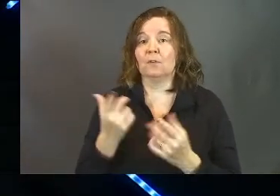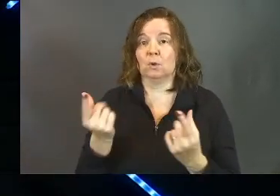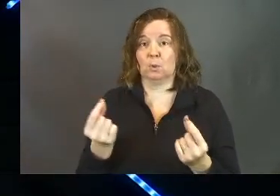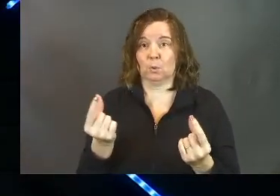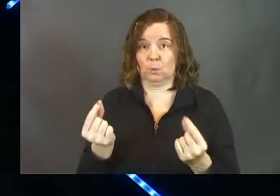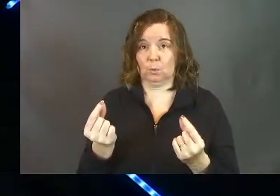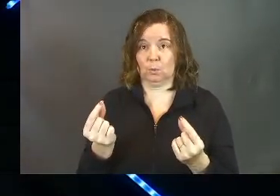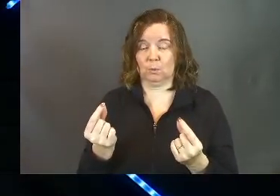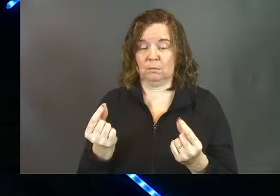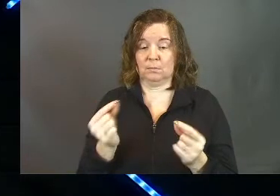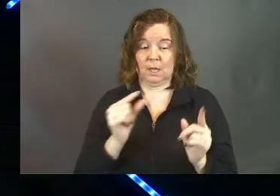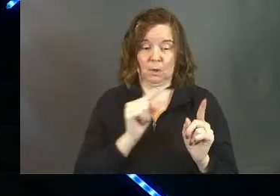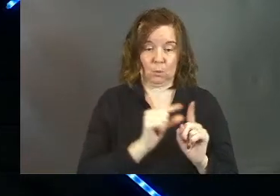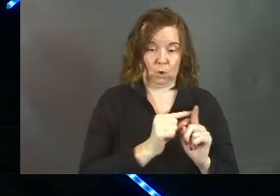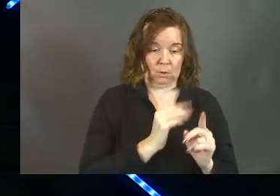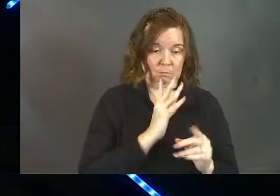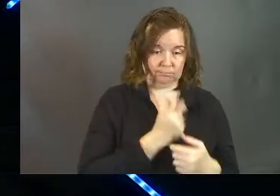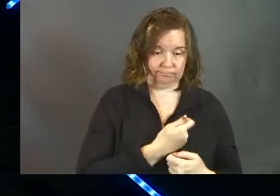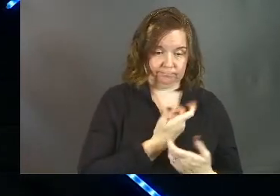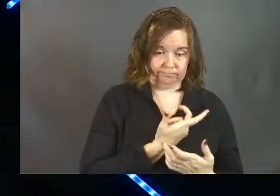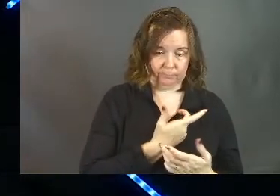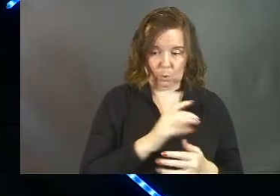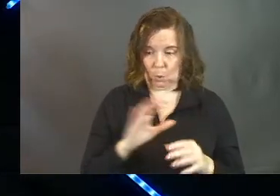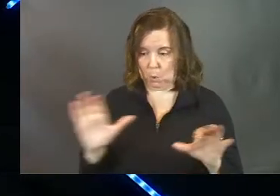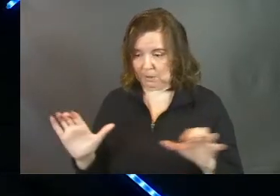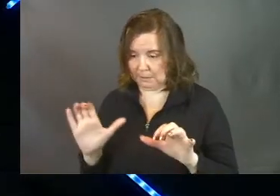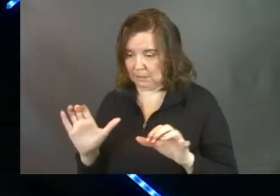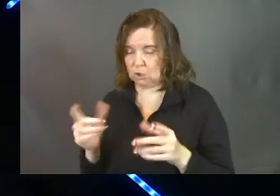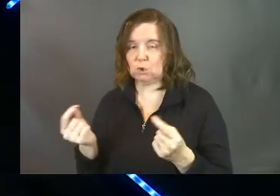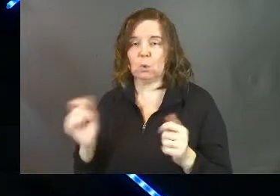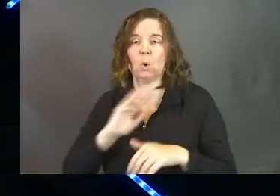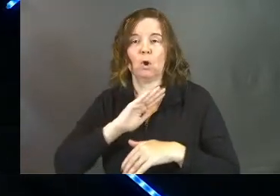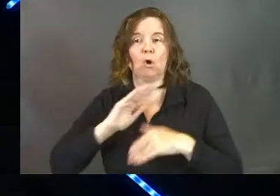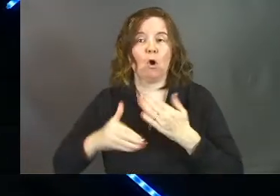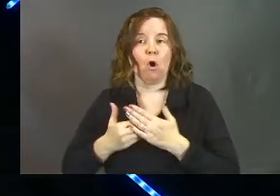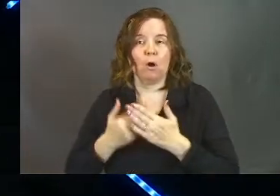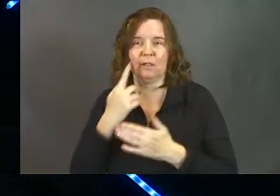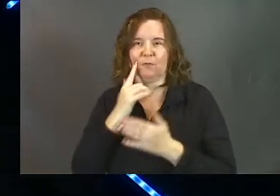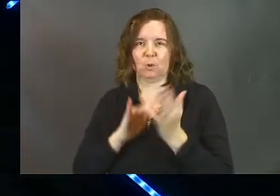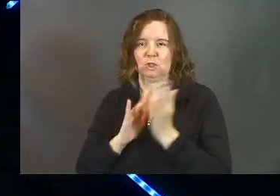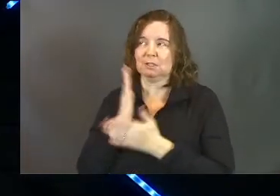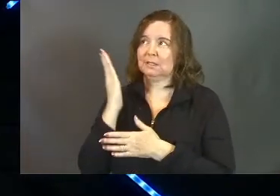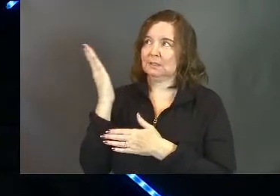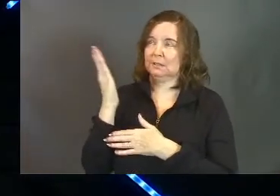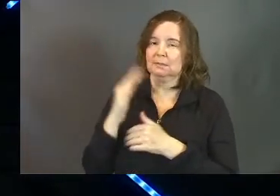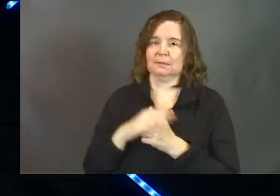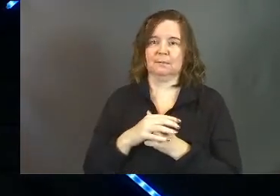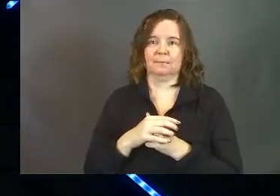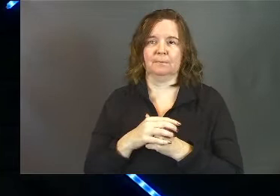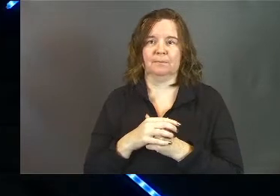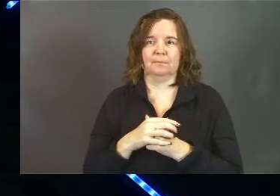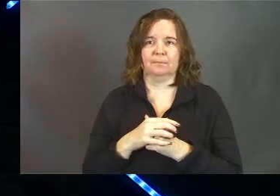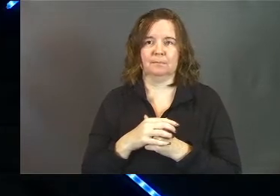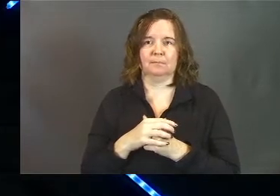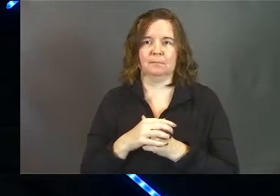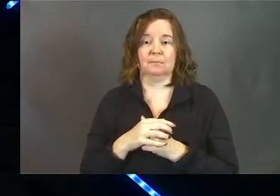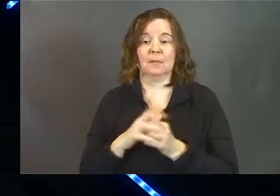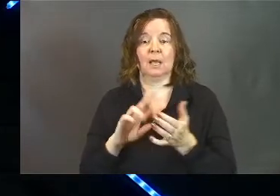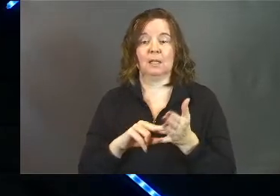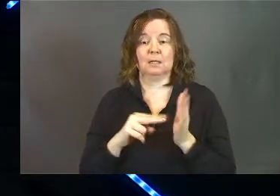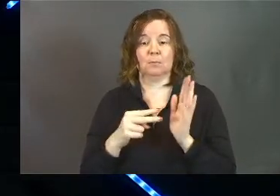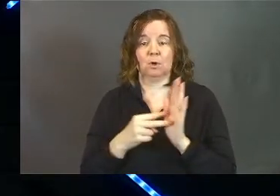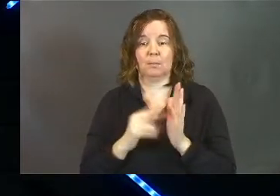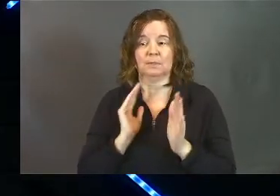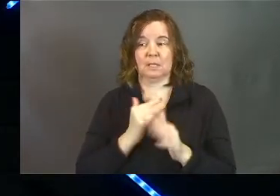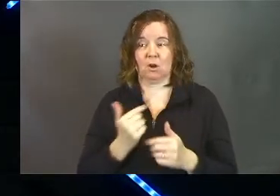do in word or deed, do it all for Jesus. When it comes to purpose in